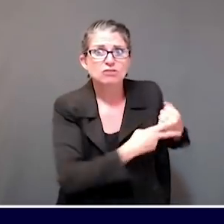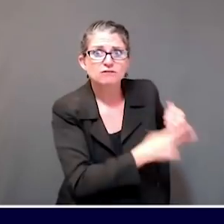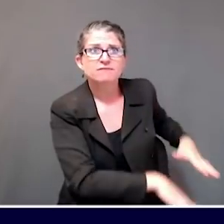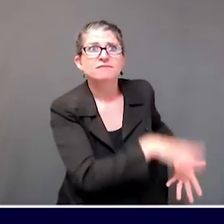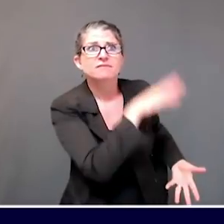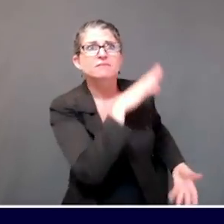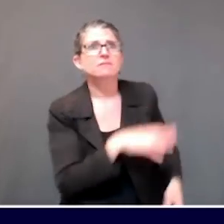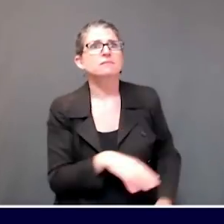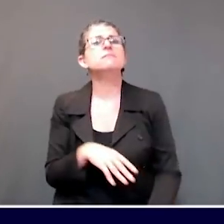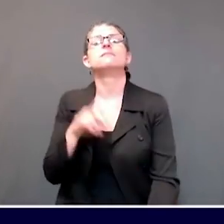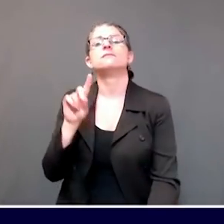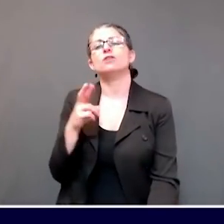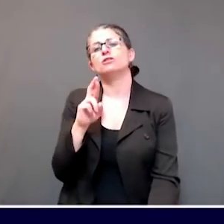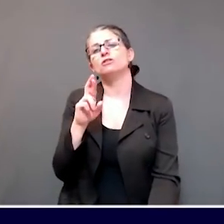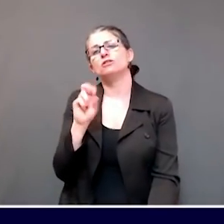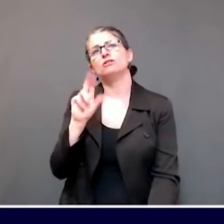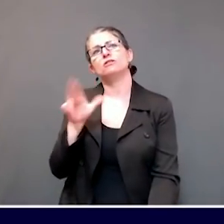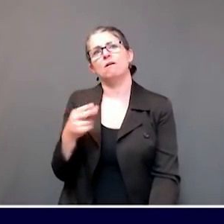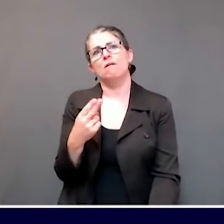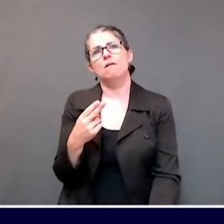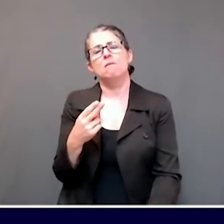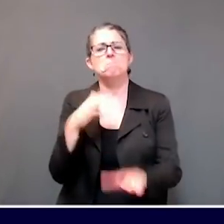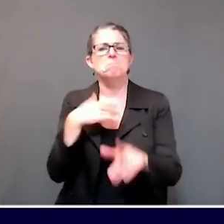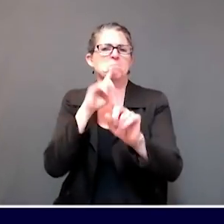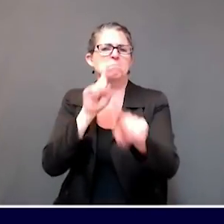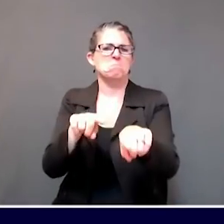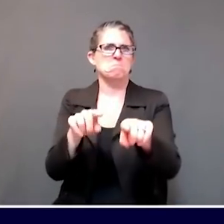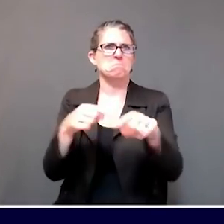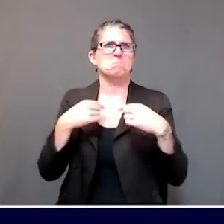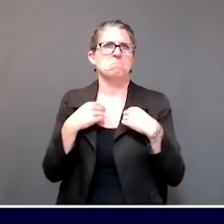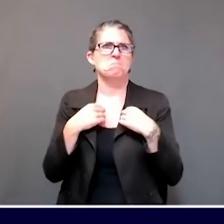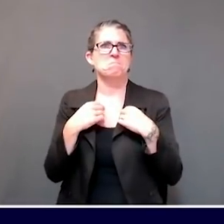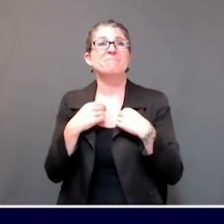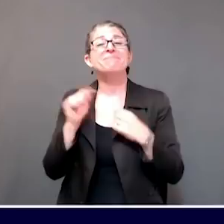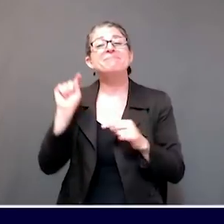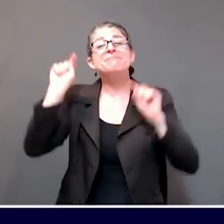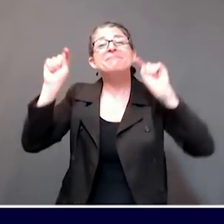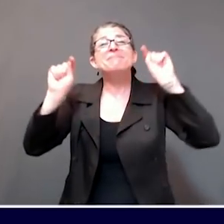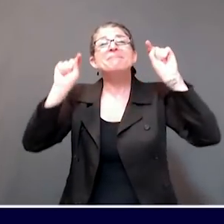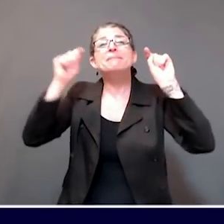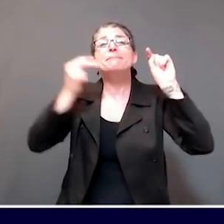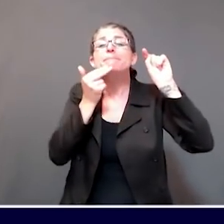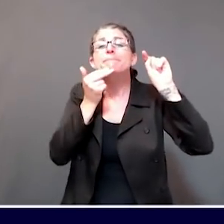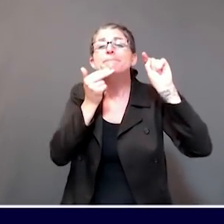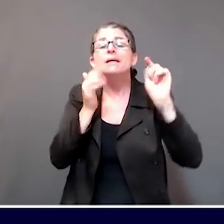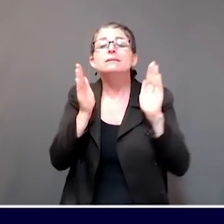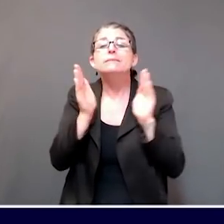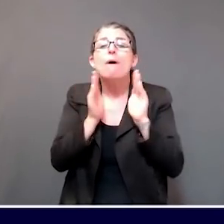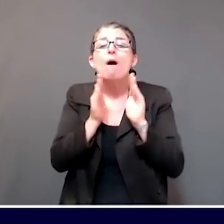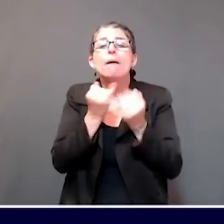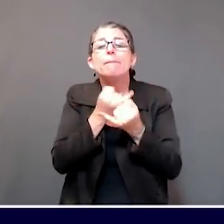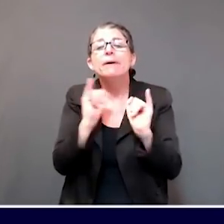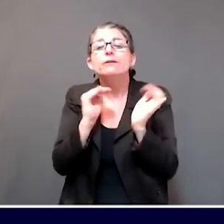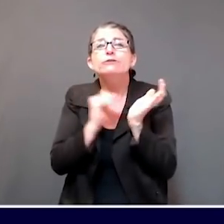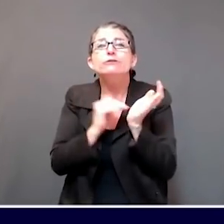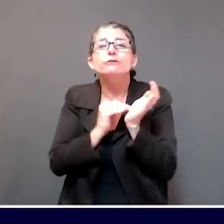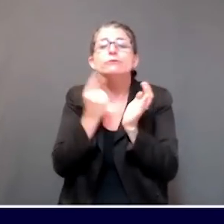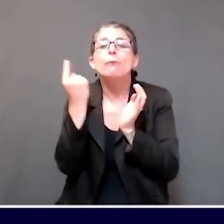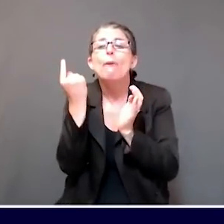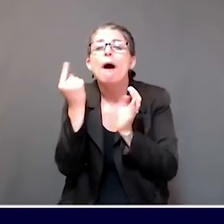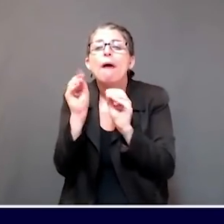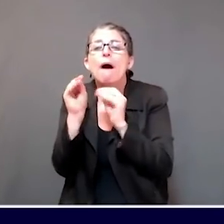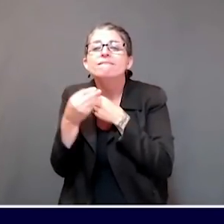by all means. So we've been in close contact with small independent physicians to hear their concerns. We understand that